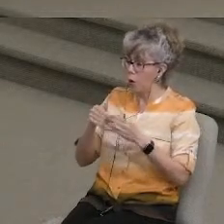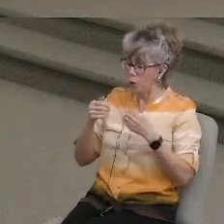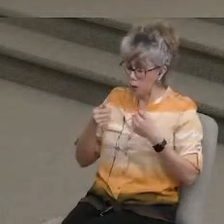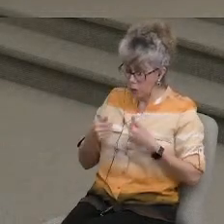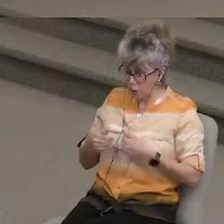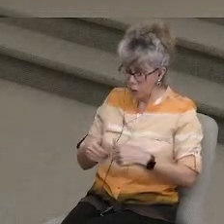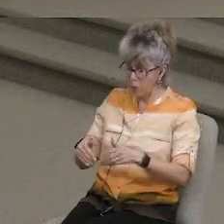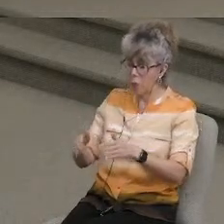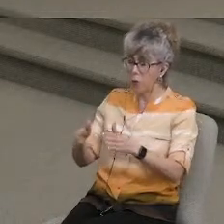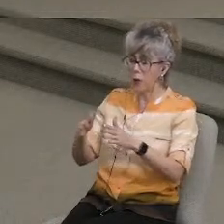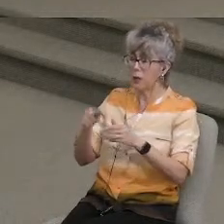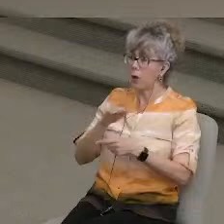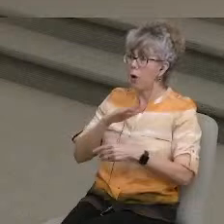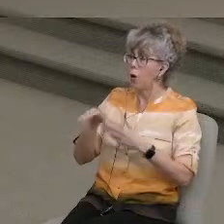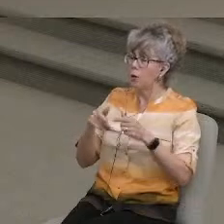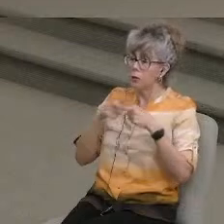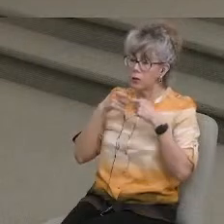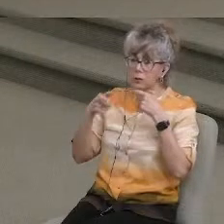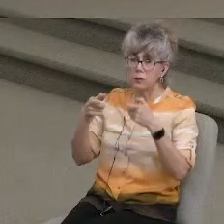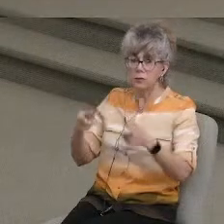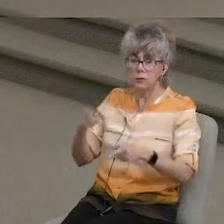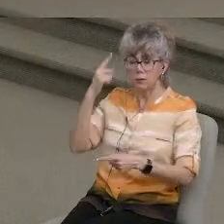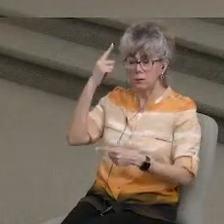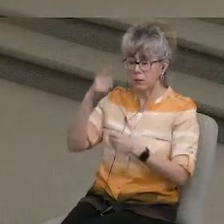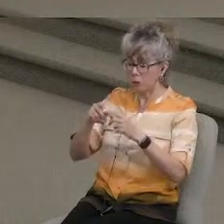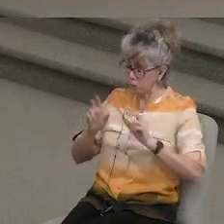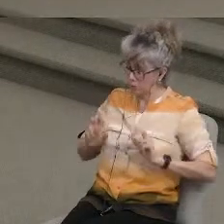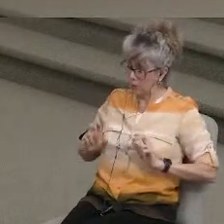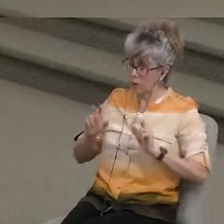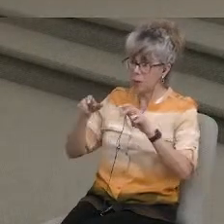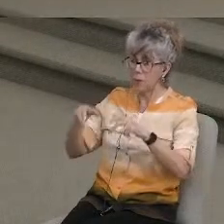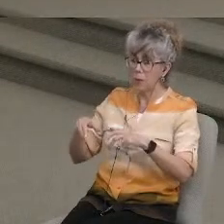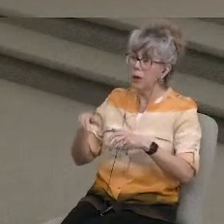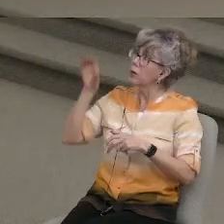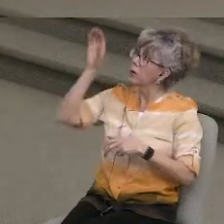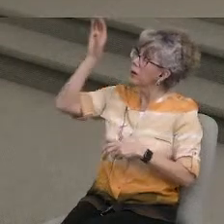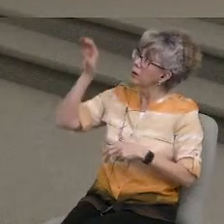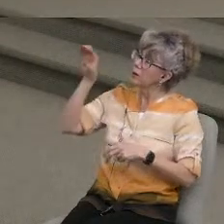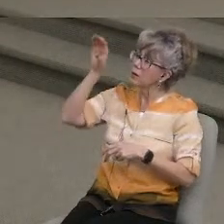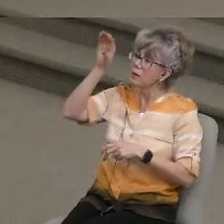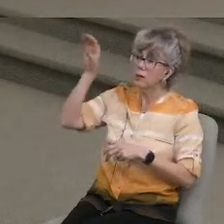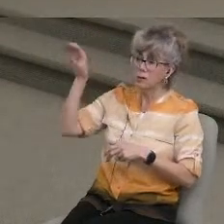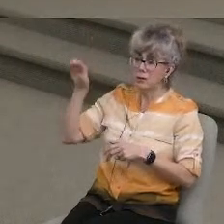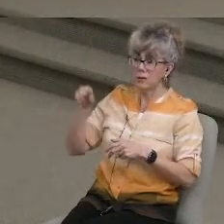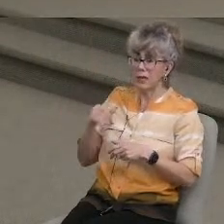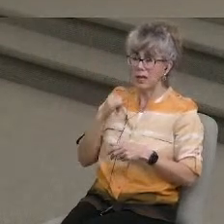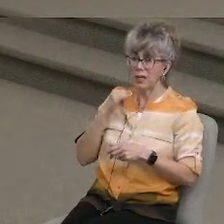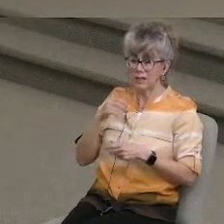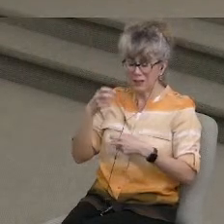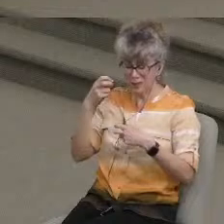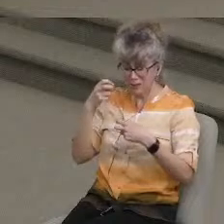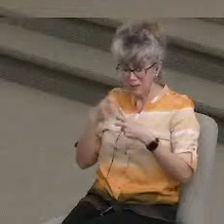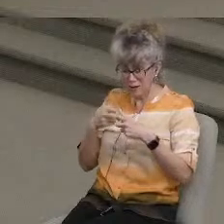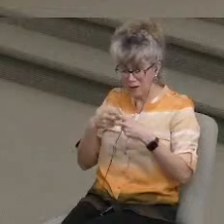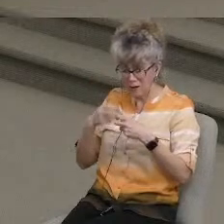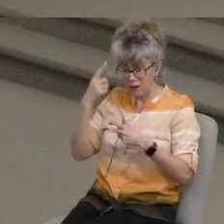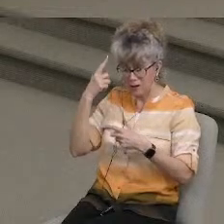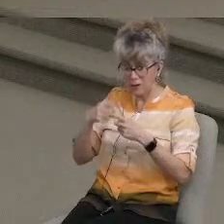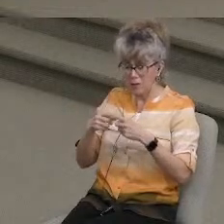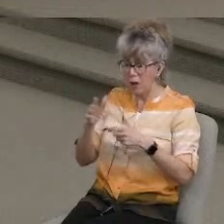end of time. All those sins he would bear on the cross. Can you imagine that? It's hard to bear our own sins.